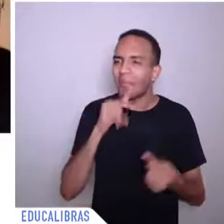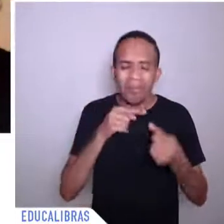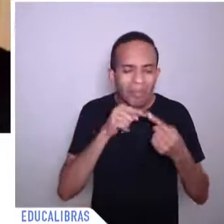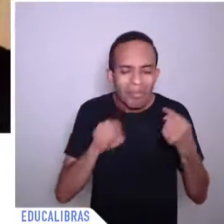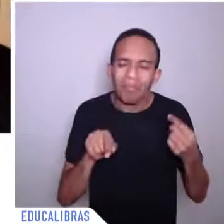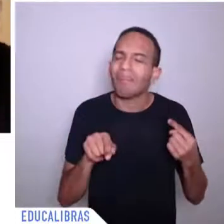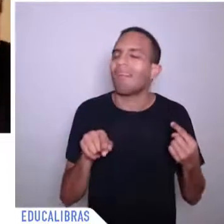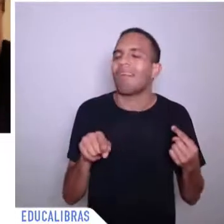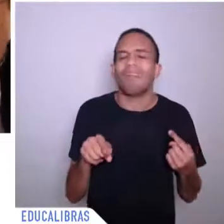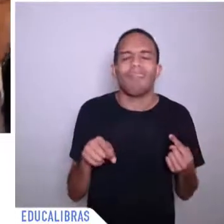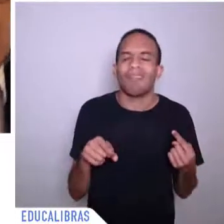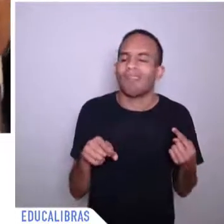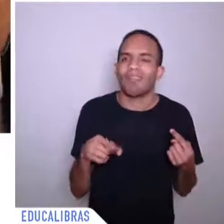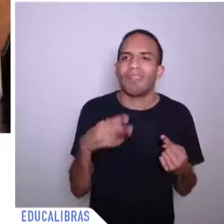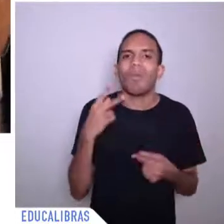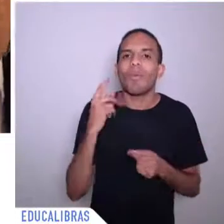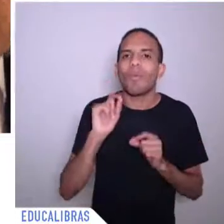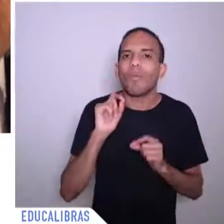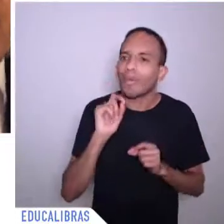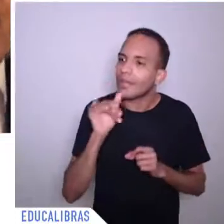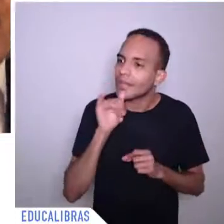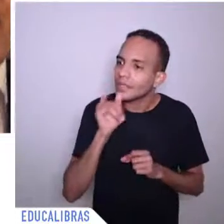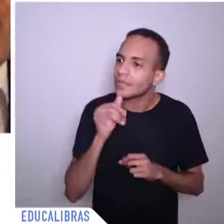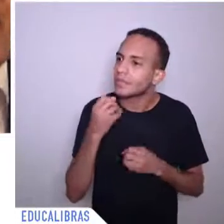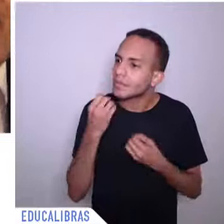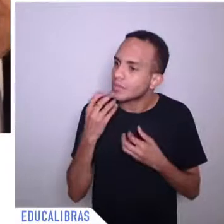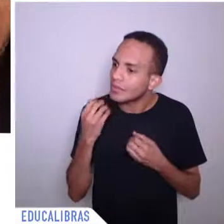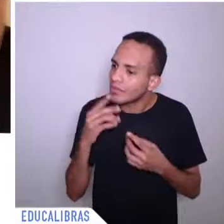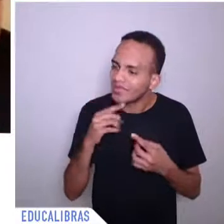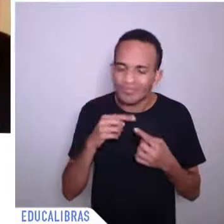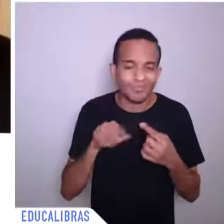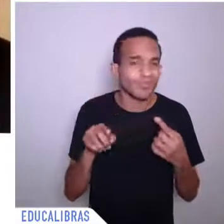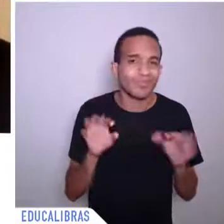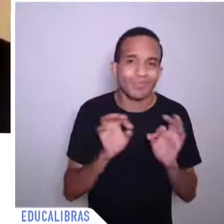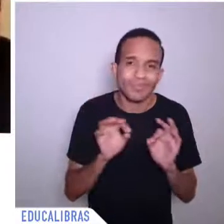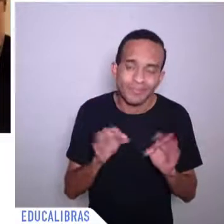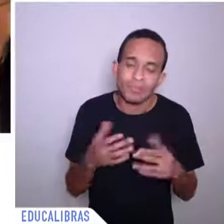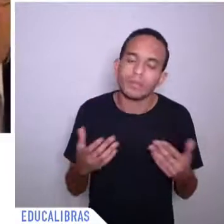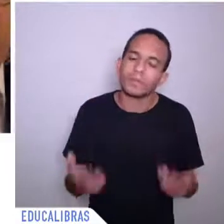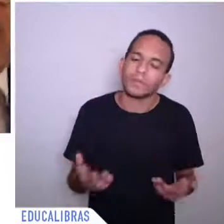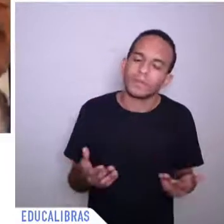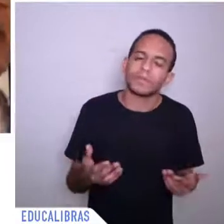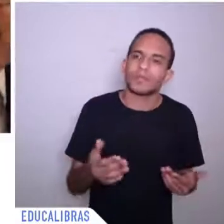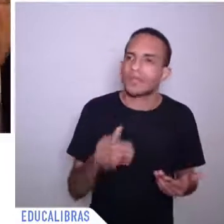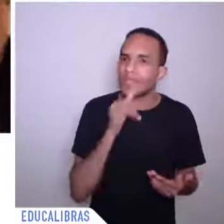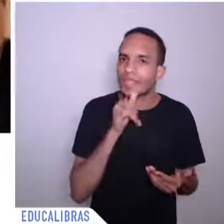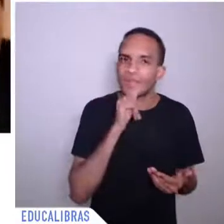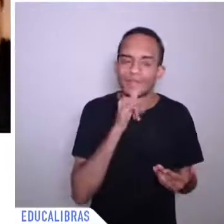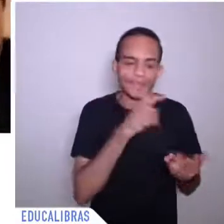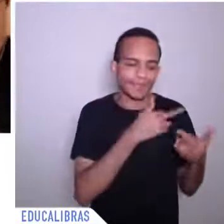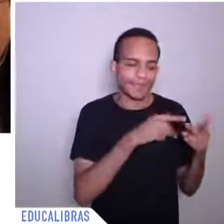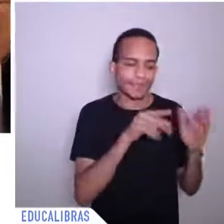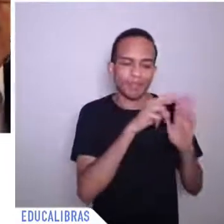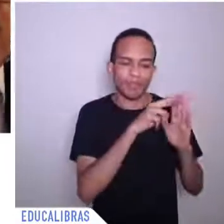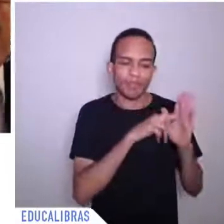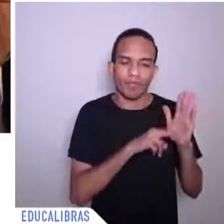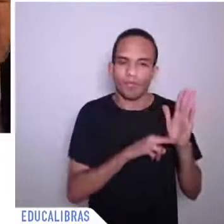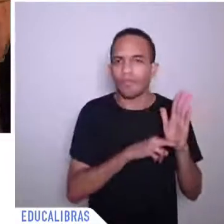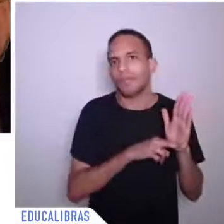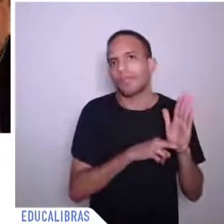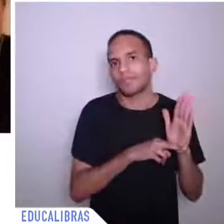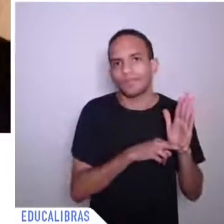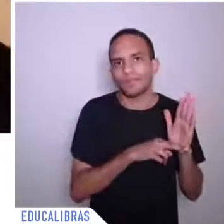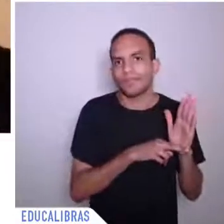ridiculous, and so unbalanced to what we consider